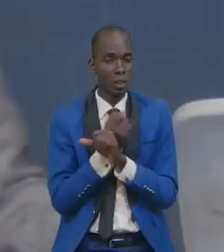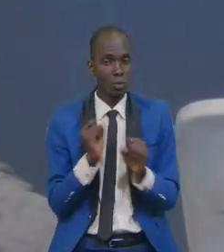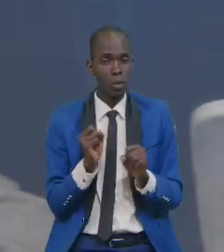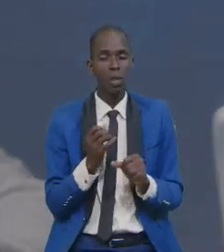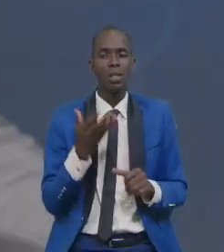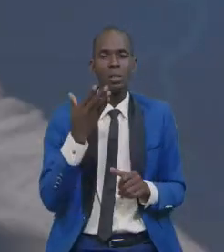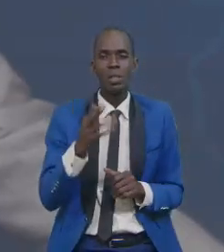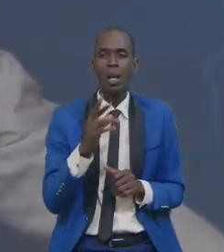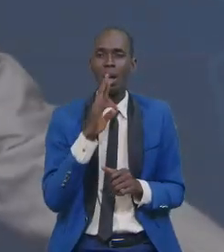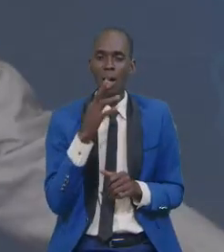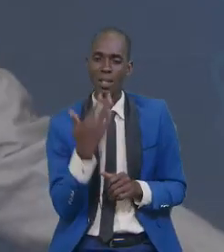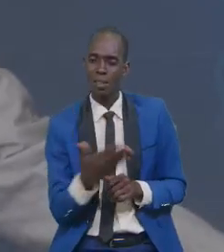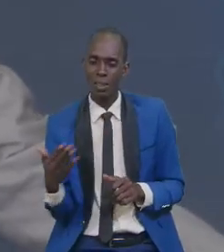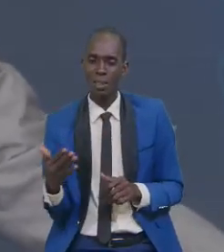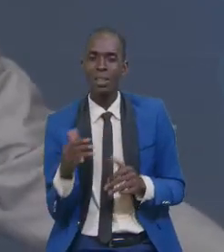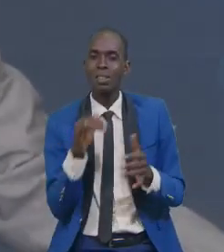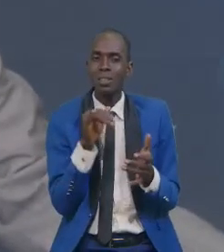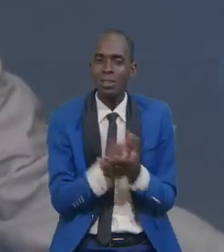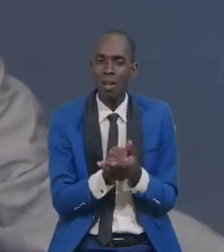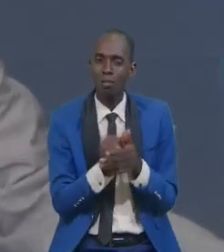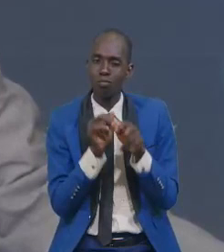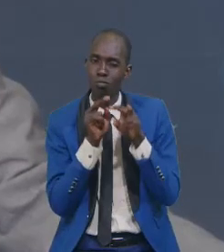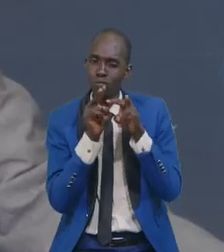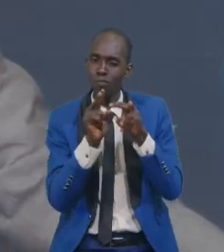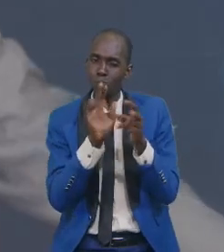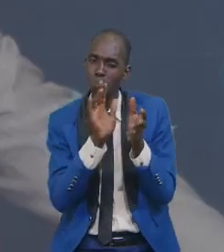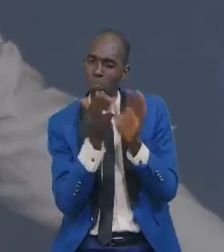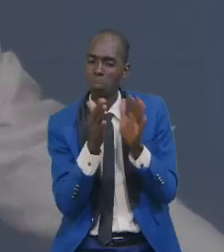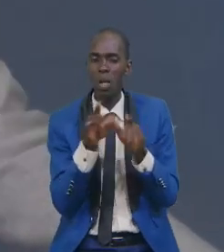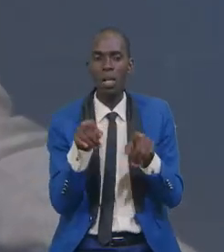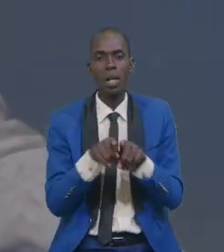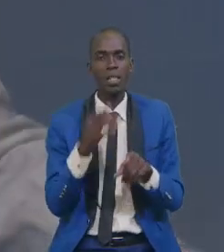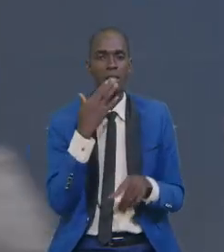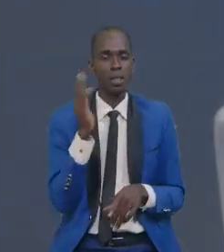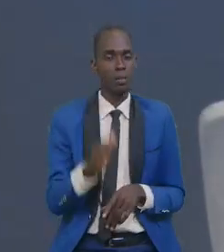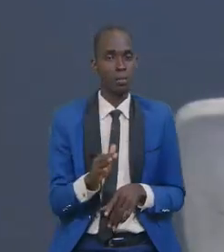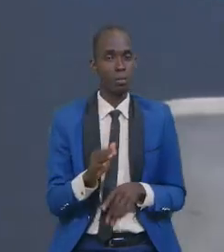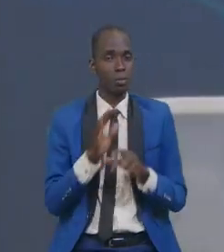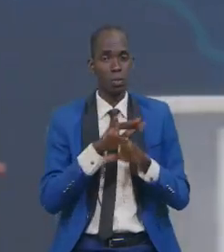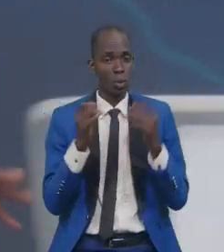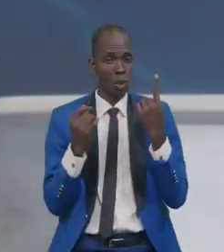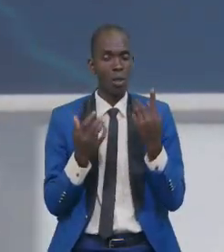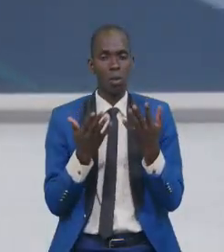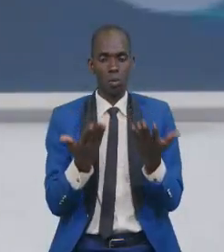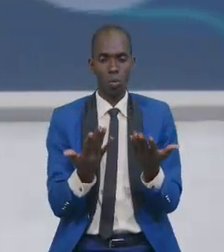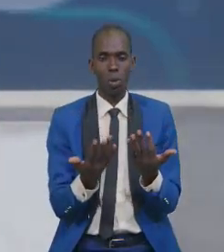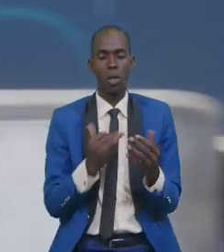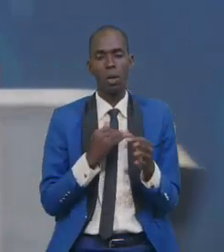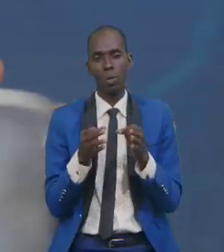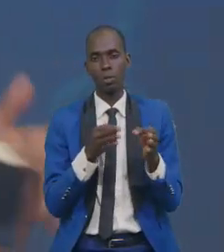called appearance of evil. Let me explain. You are a